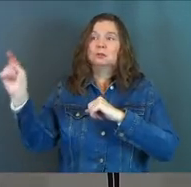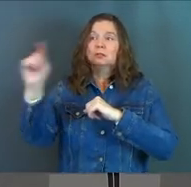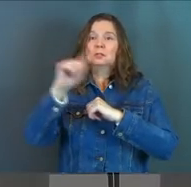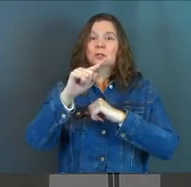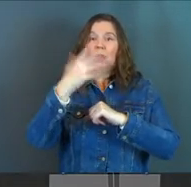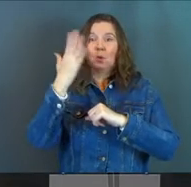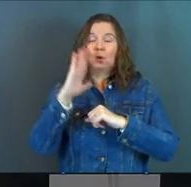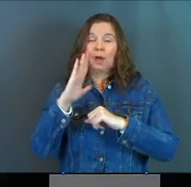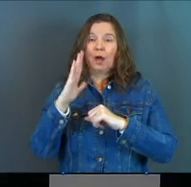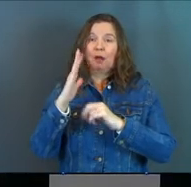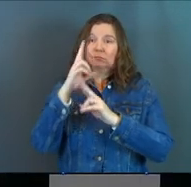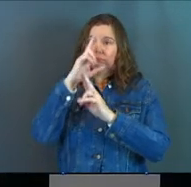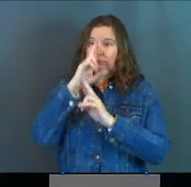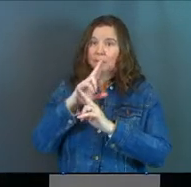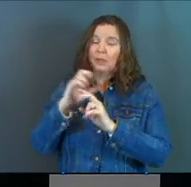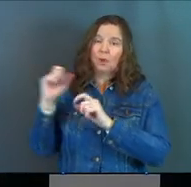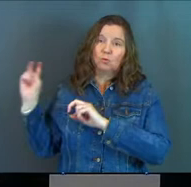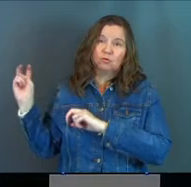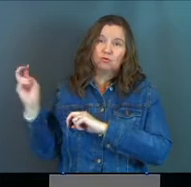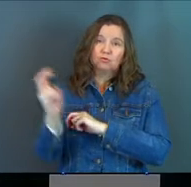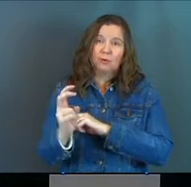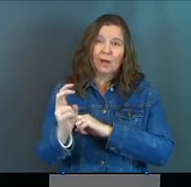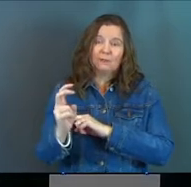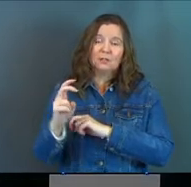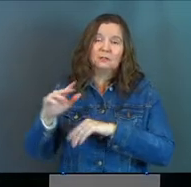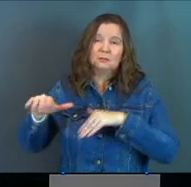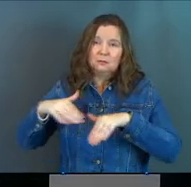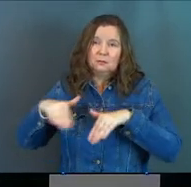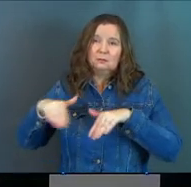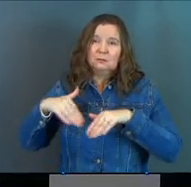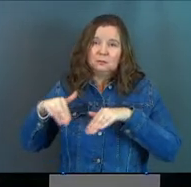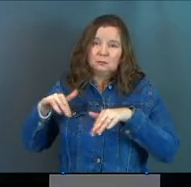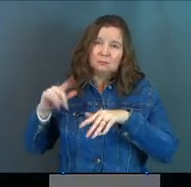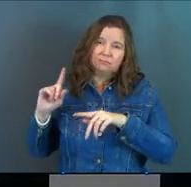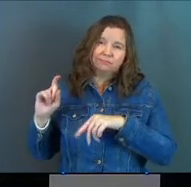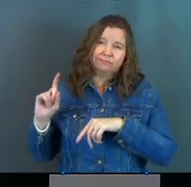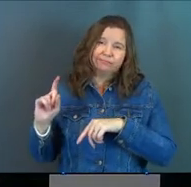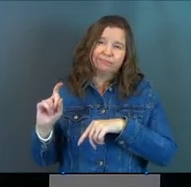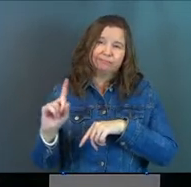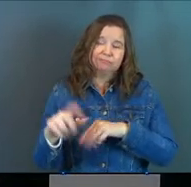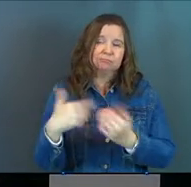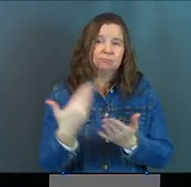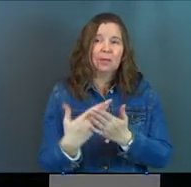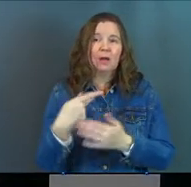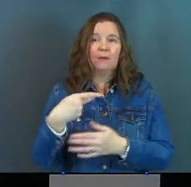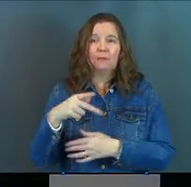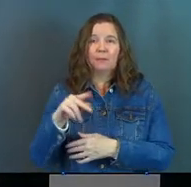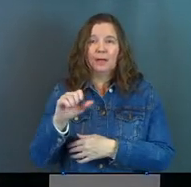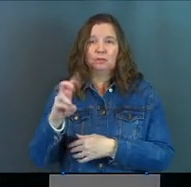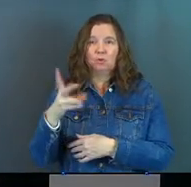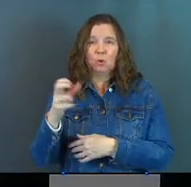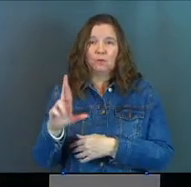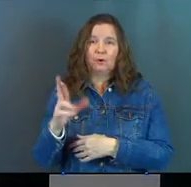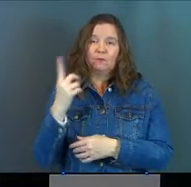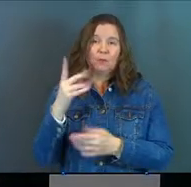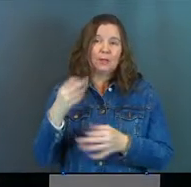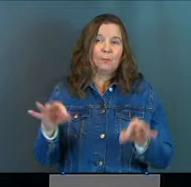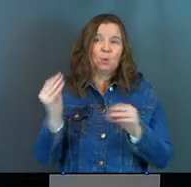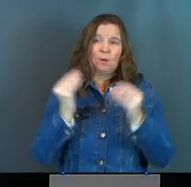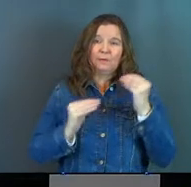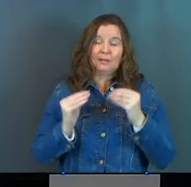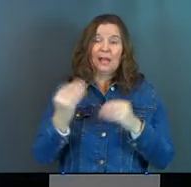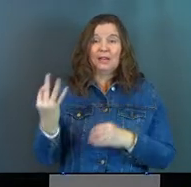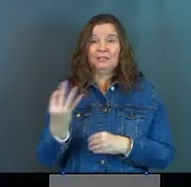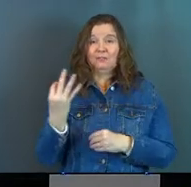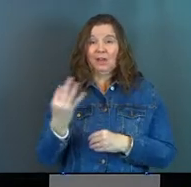that were God-fearers, they would have traveled back. Their pilgrimage would have been back for the Passover, such an important feast. And